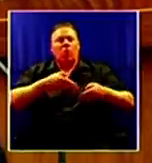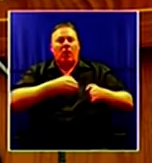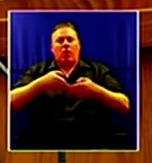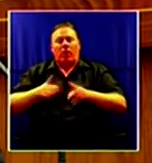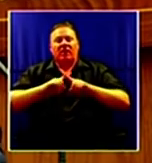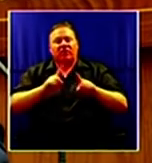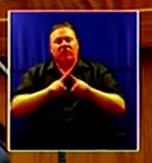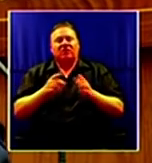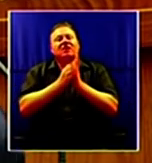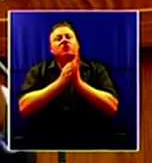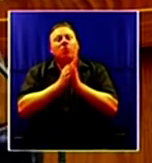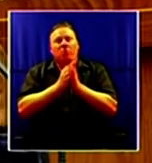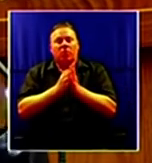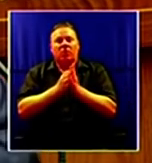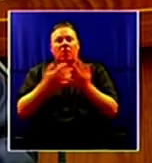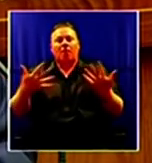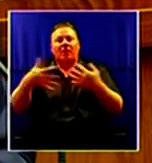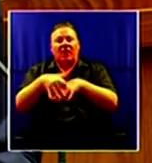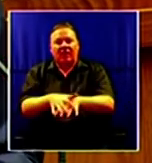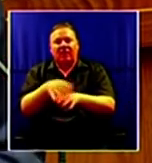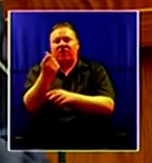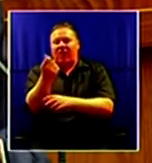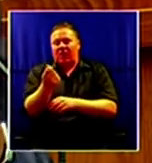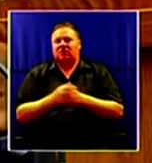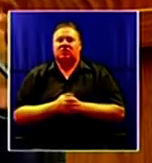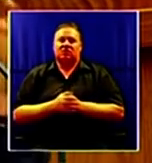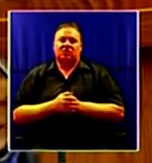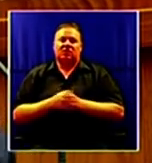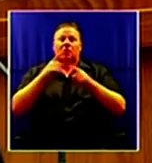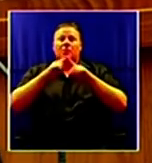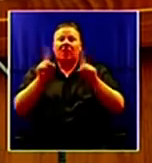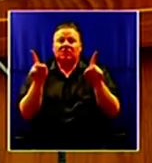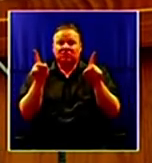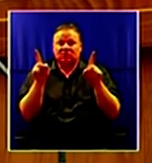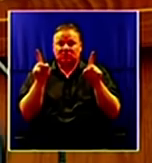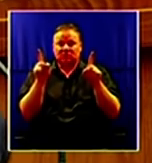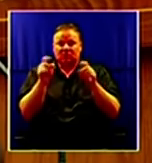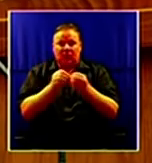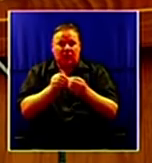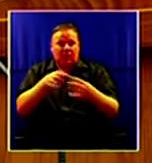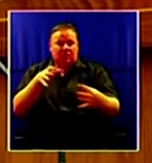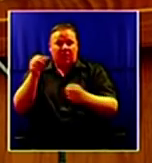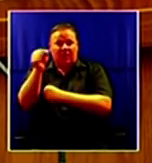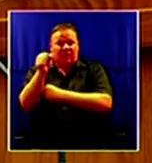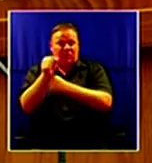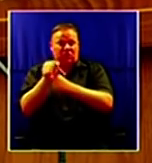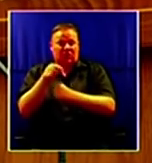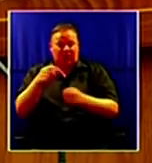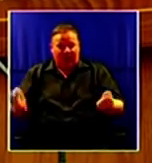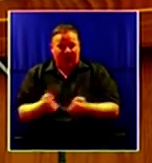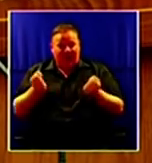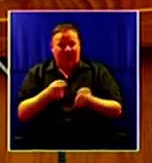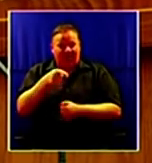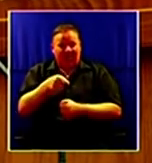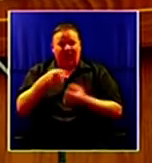However, all these efforts to expand infrastructure will be wasted if